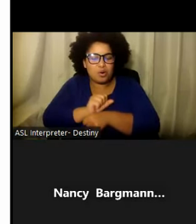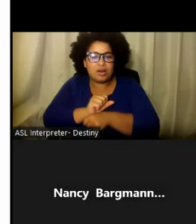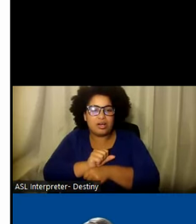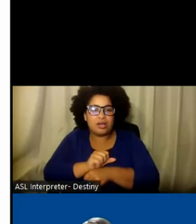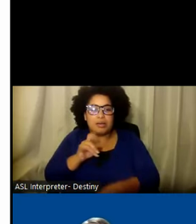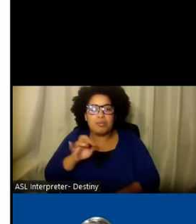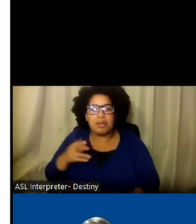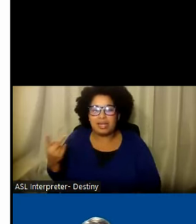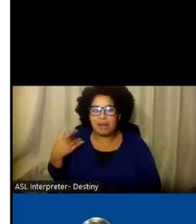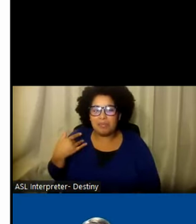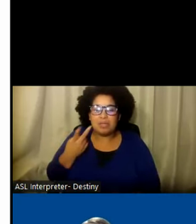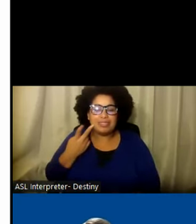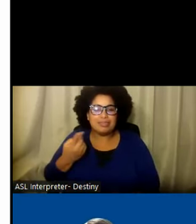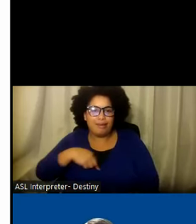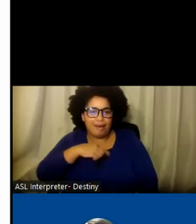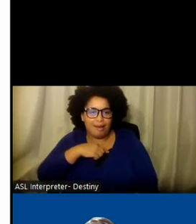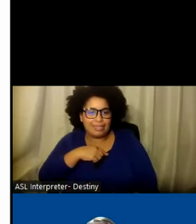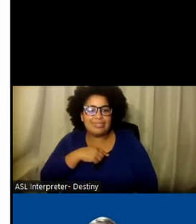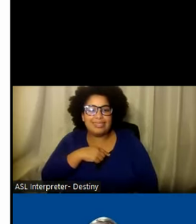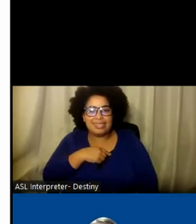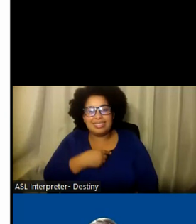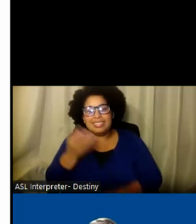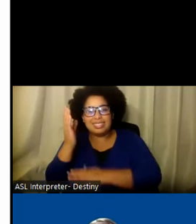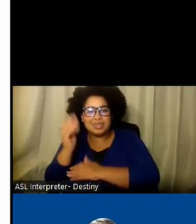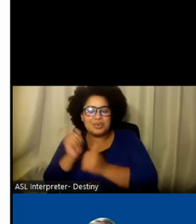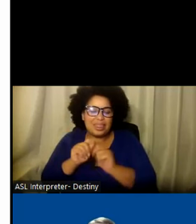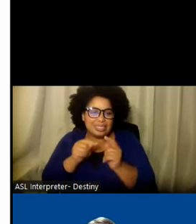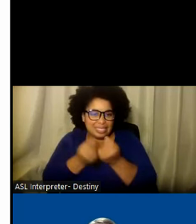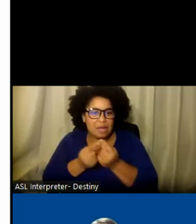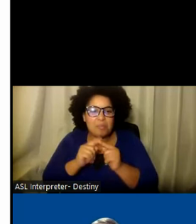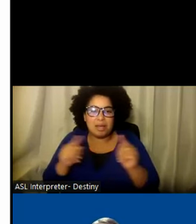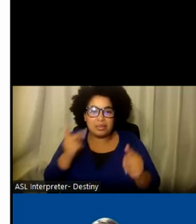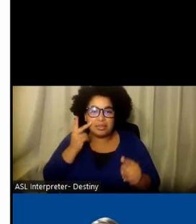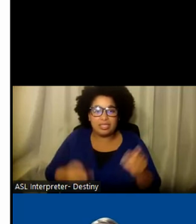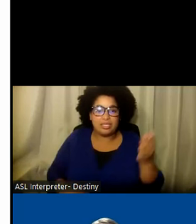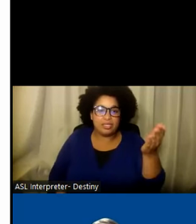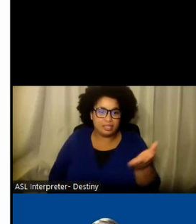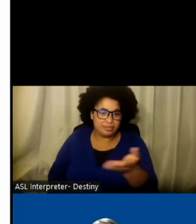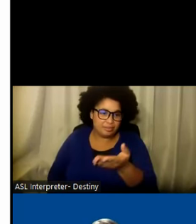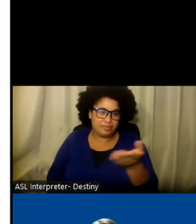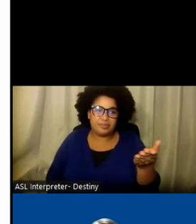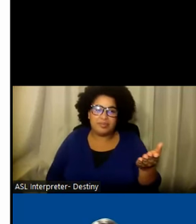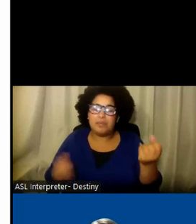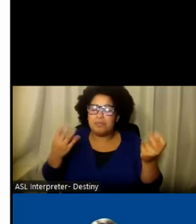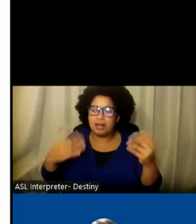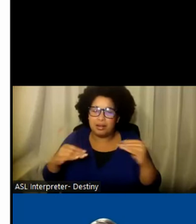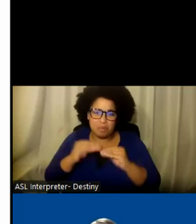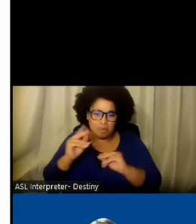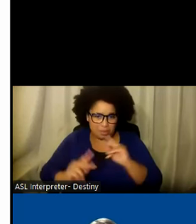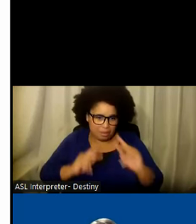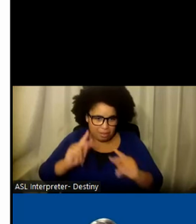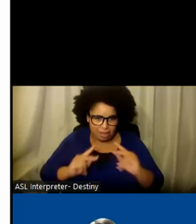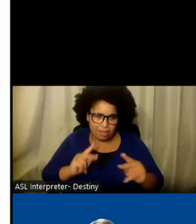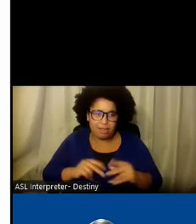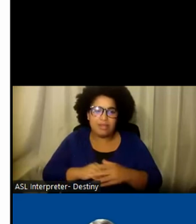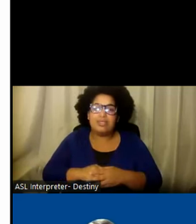and I are the primary people that you see with our team, but as you can see just here on the slide, there are many, many more people